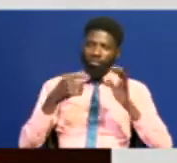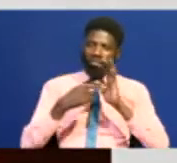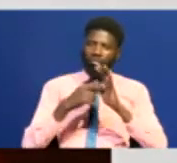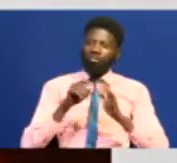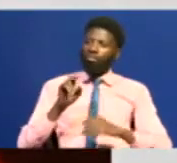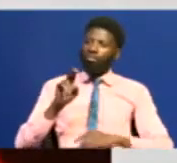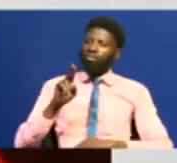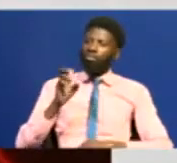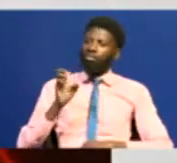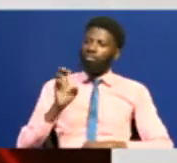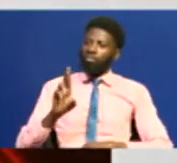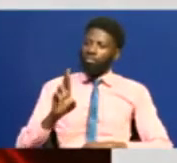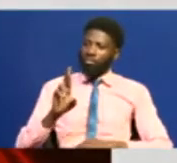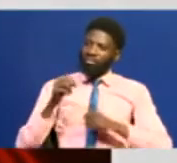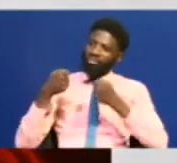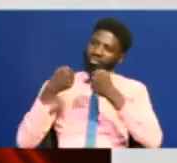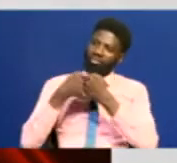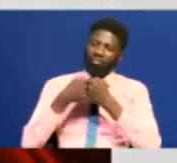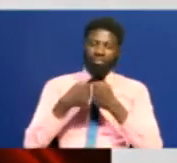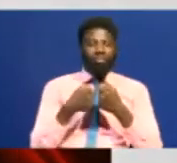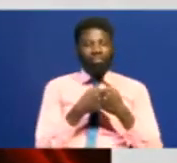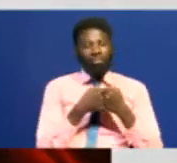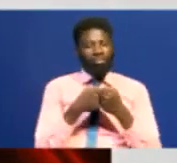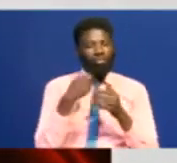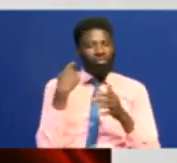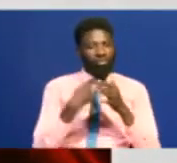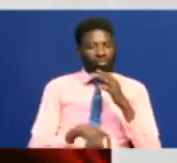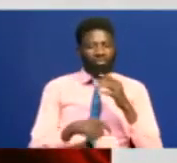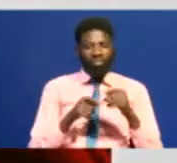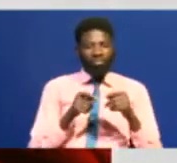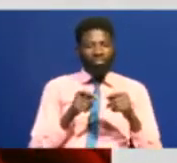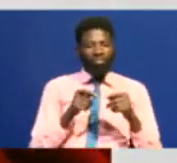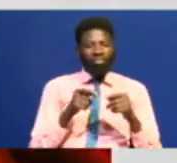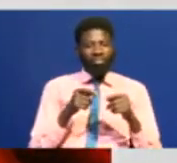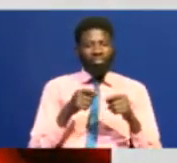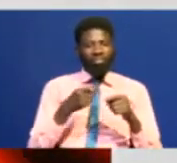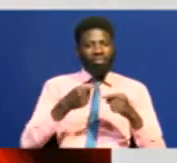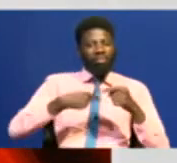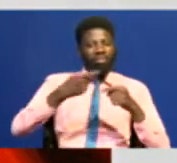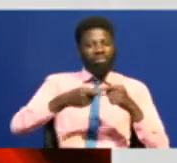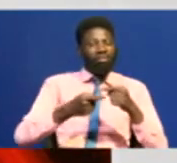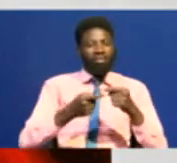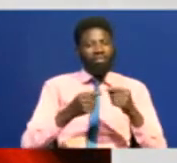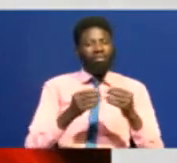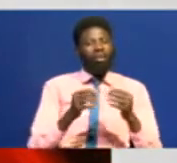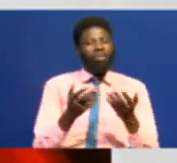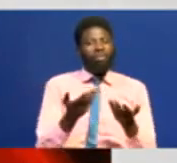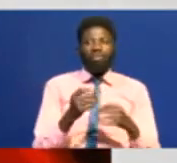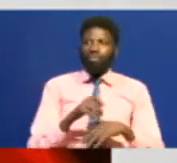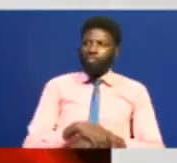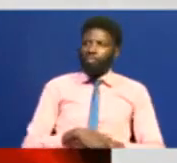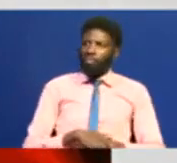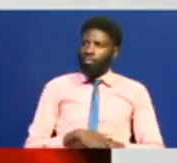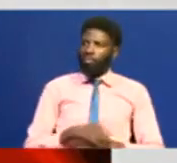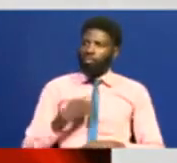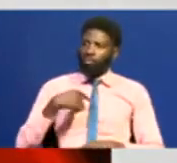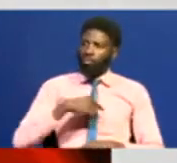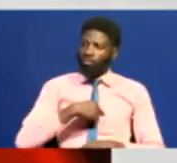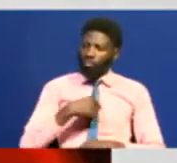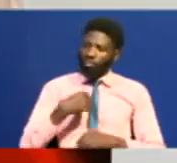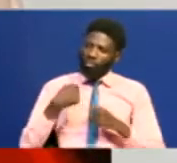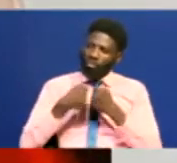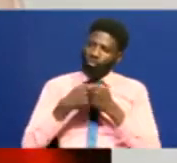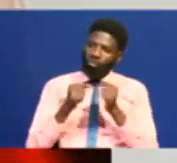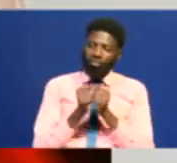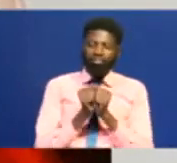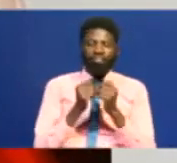example, the challenges of maintenance cost. How is that working? Yeah, so we're dealing with big companies, mm-hmm. but